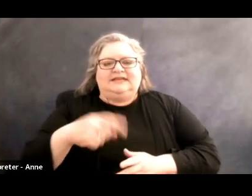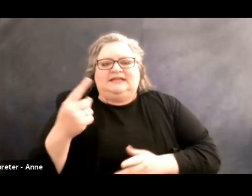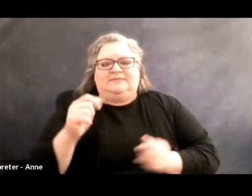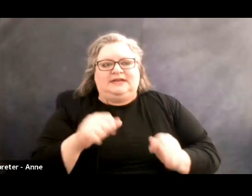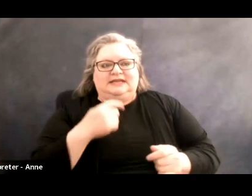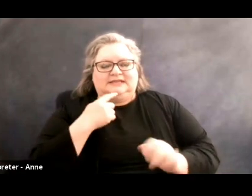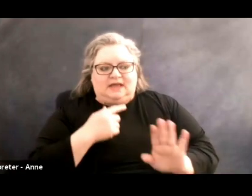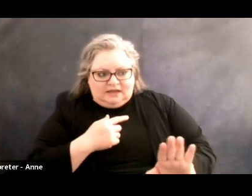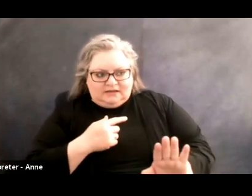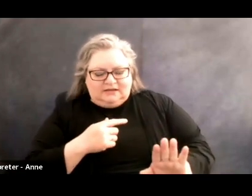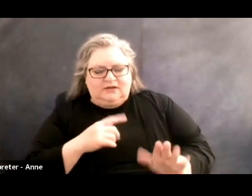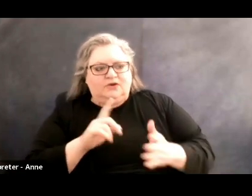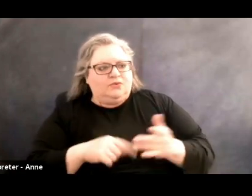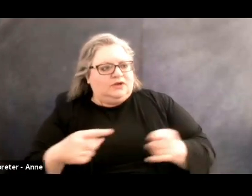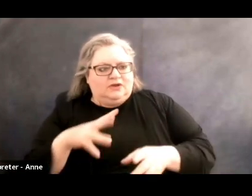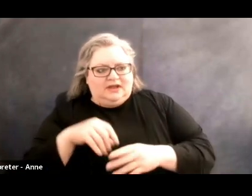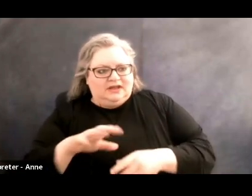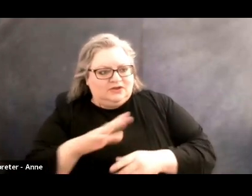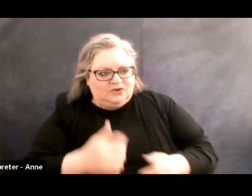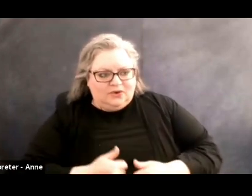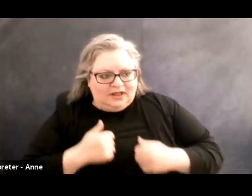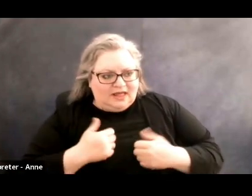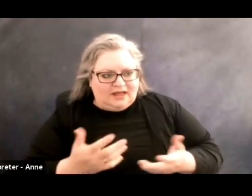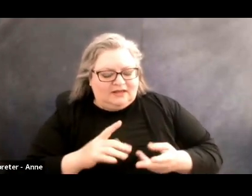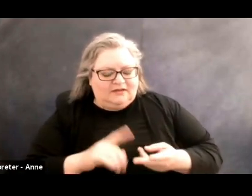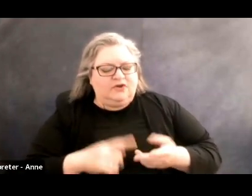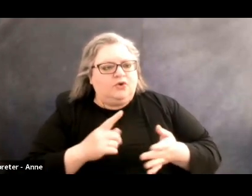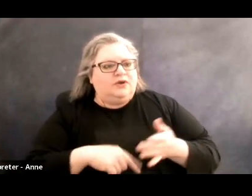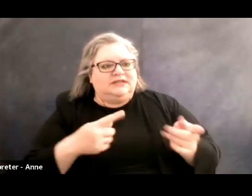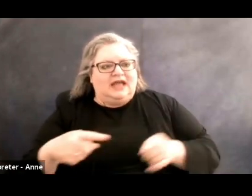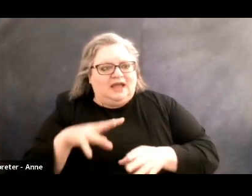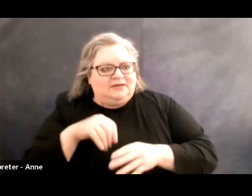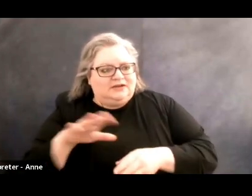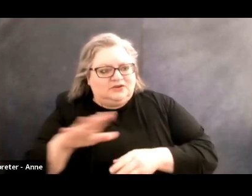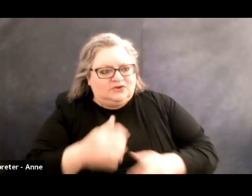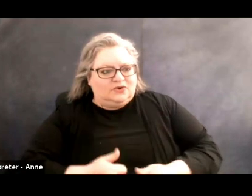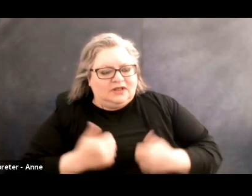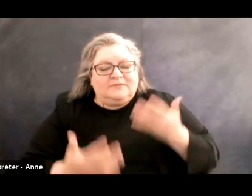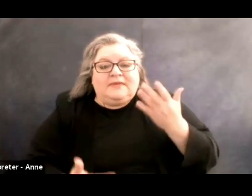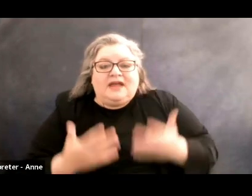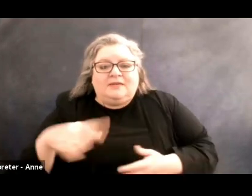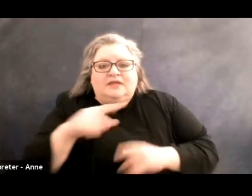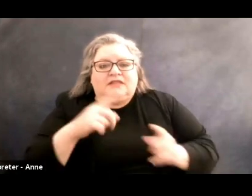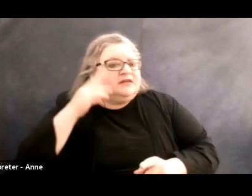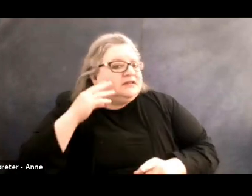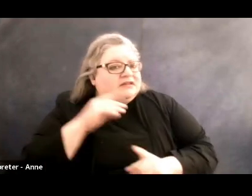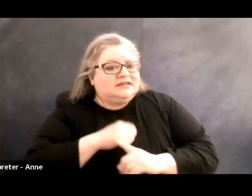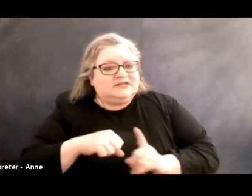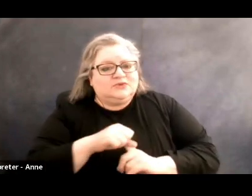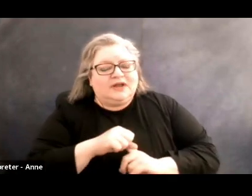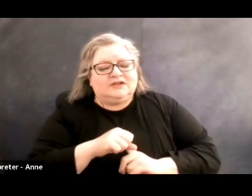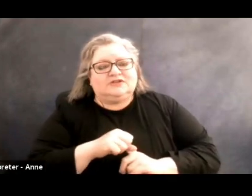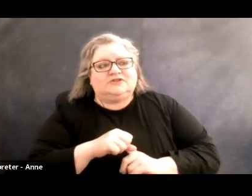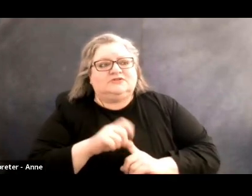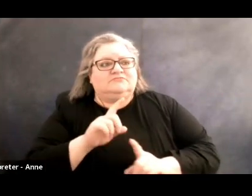say, hey, what's going on in your life? What has happened in your life? Maybe they've been through a situation,